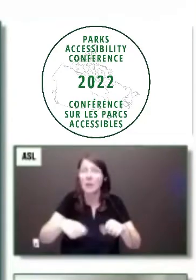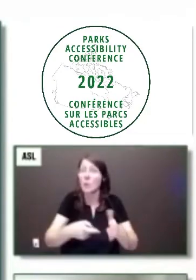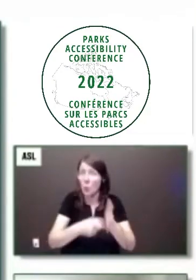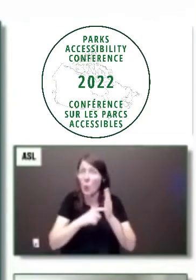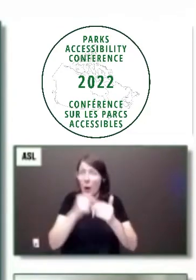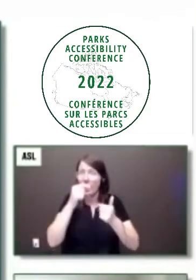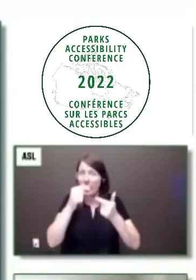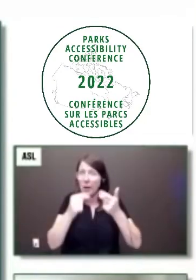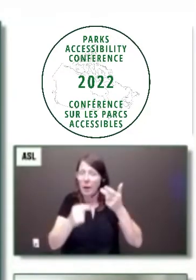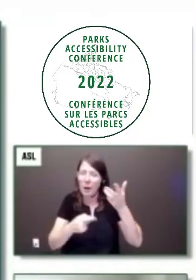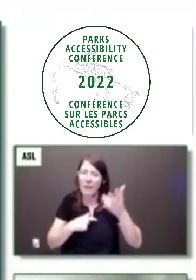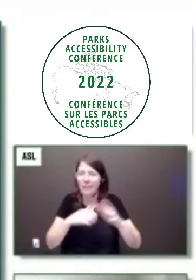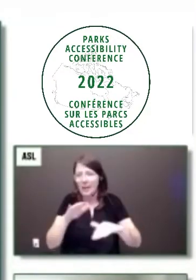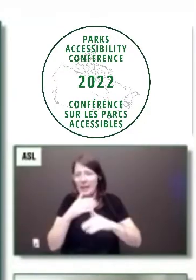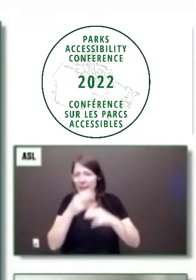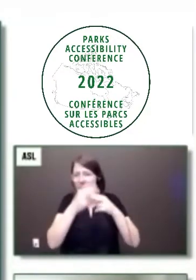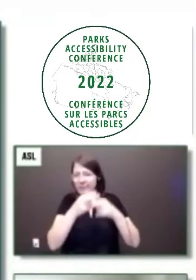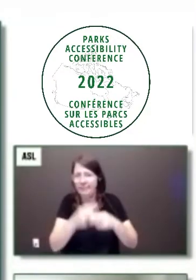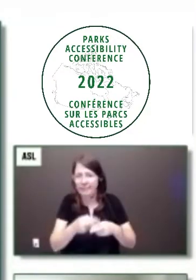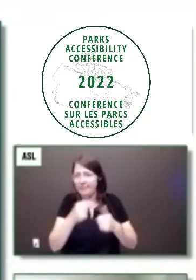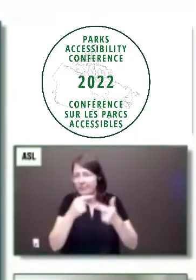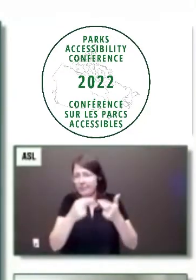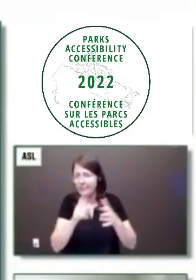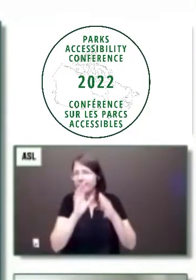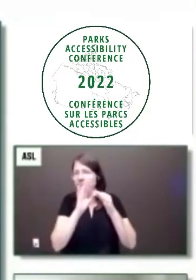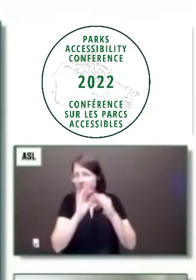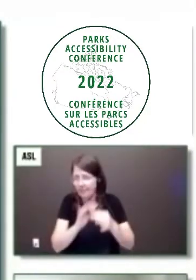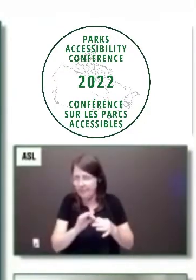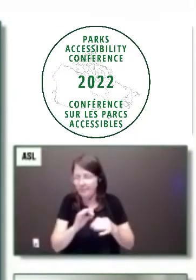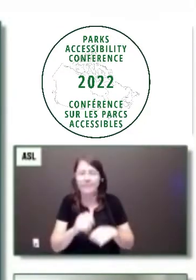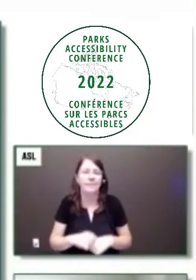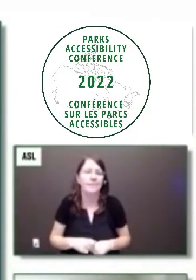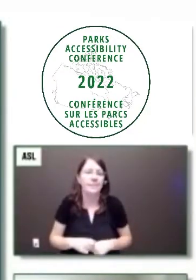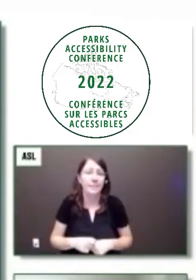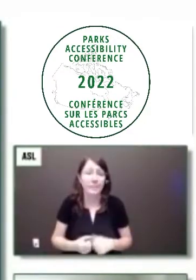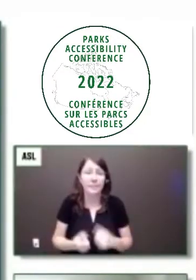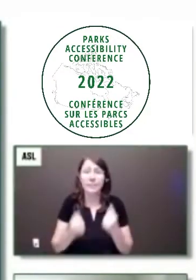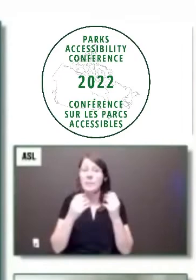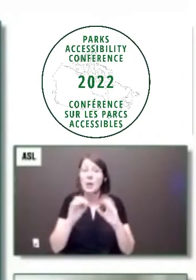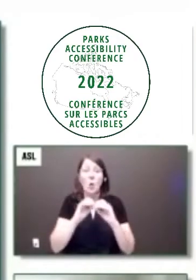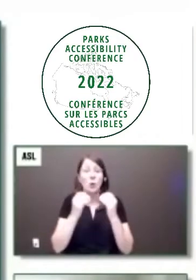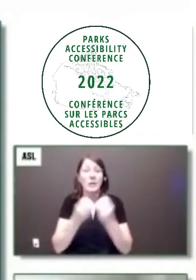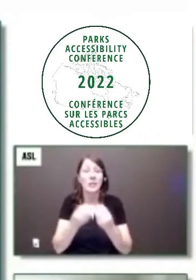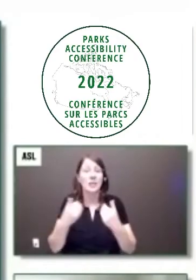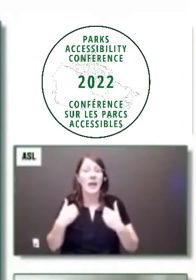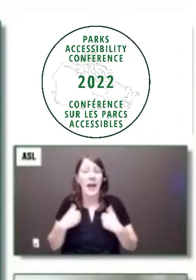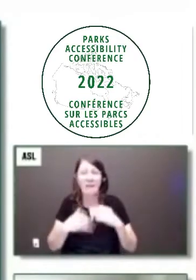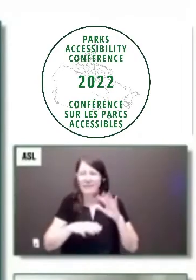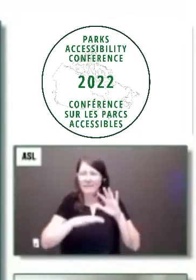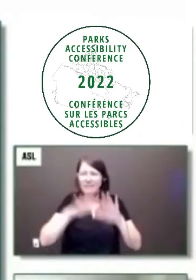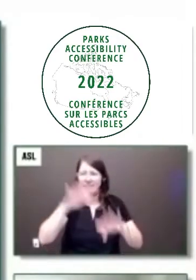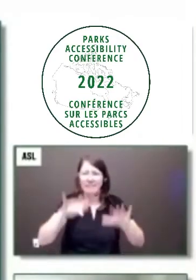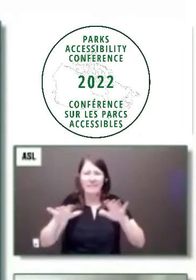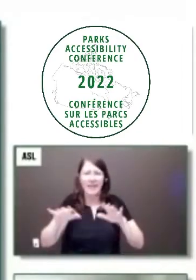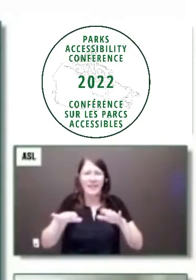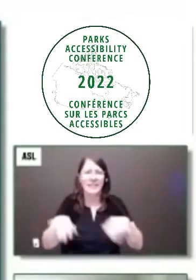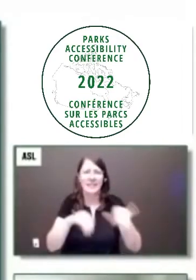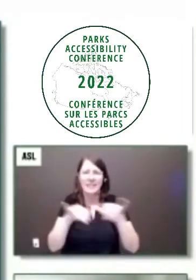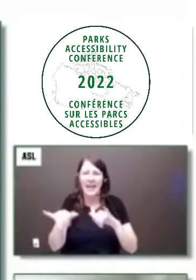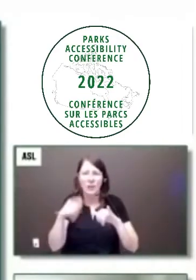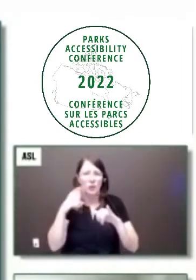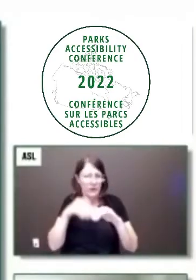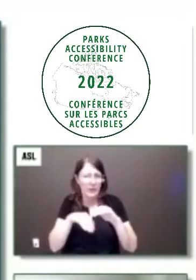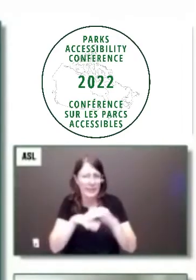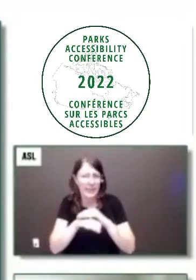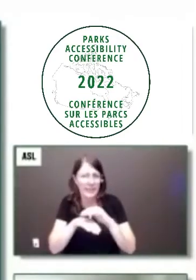Many organizations have different standards for a genuinely accessible washroom. However, the most prominent, I would say, is Changing Places, which began in the